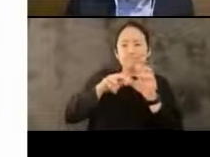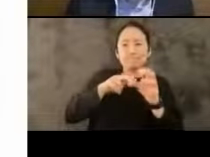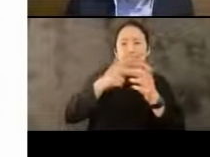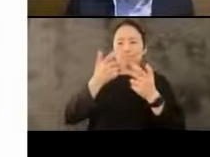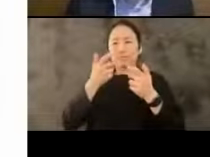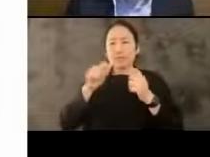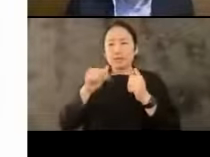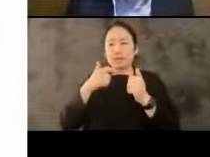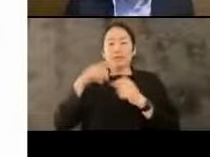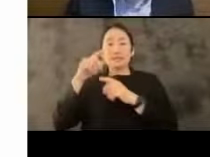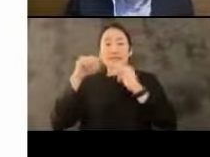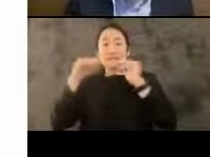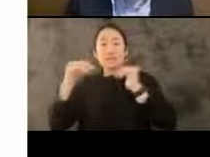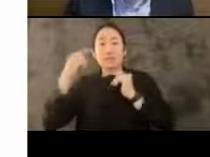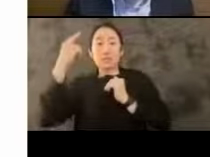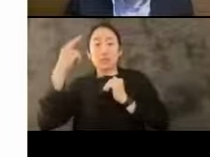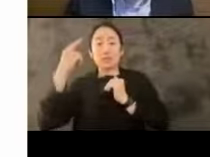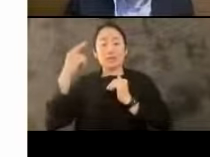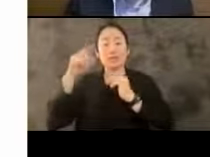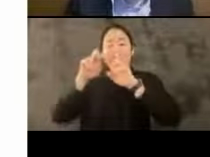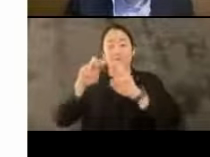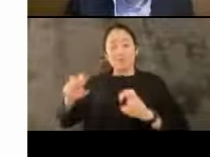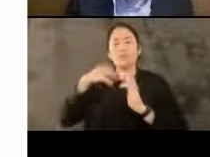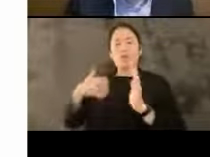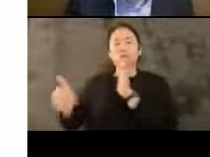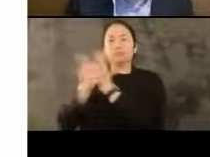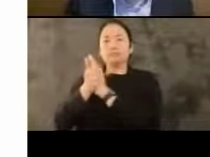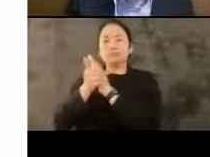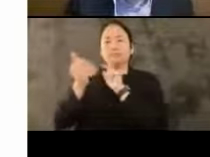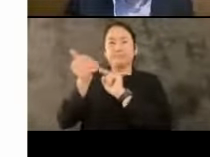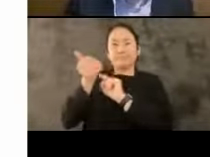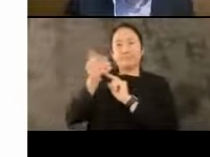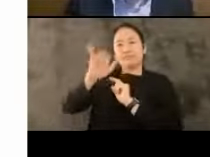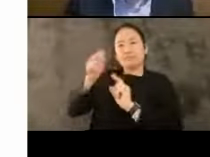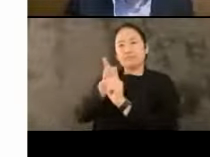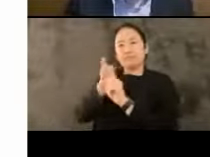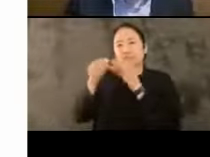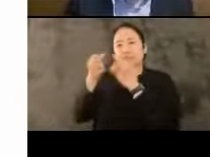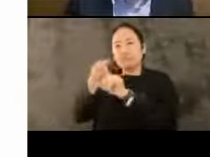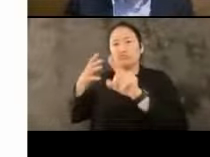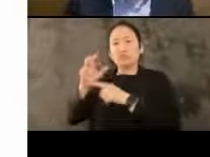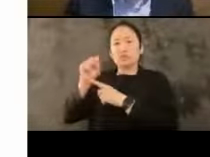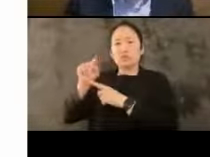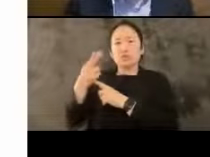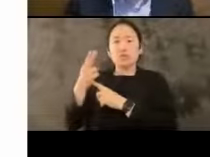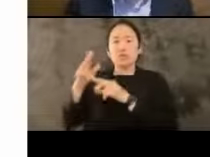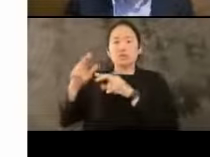1 analysis that would talk about how the 30th Street corridor could be used as a commuter rail